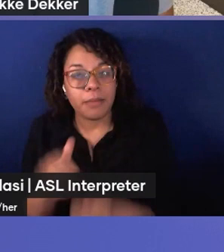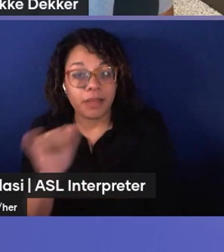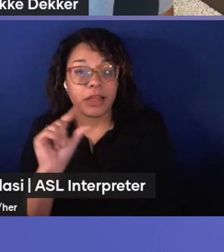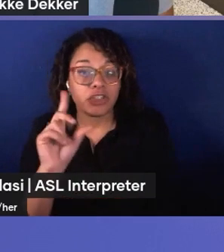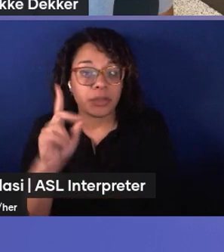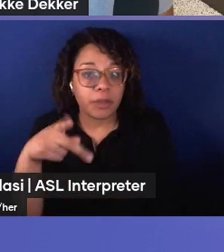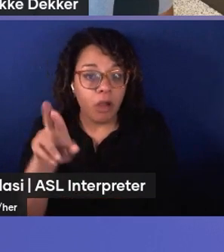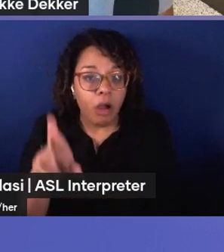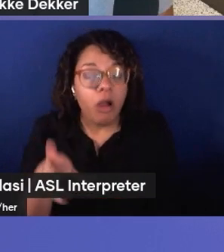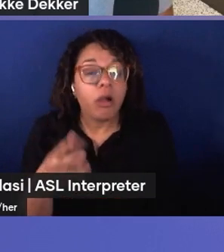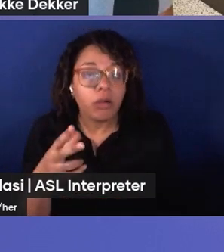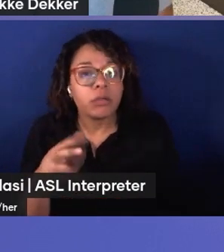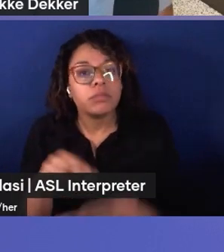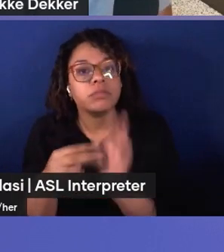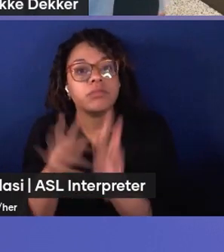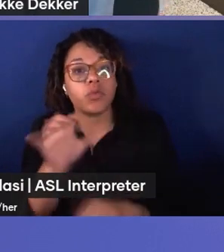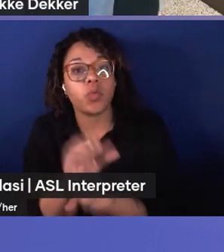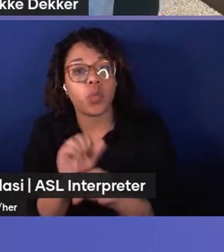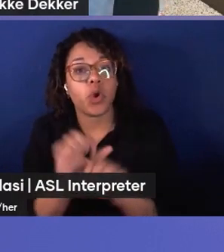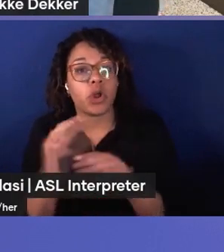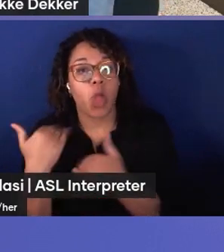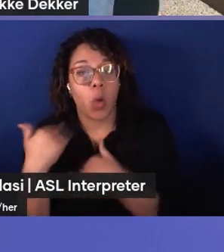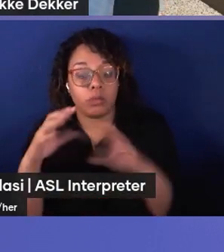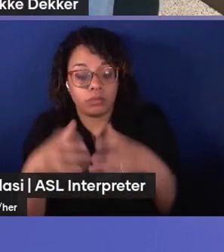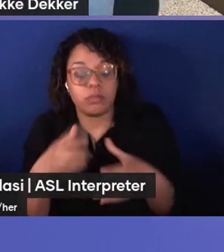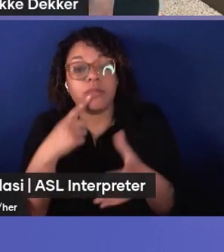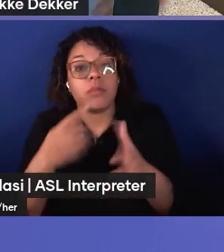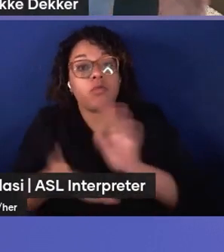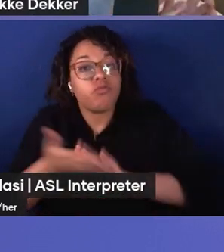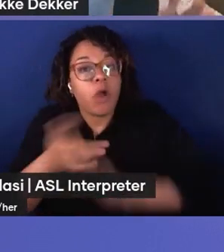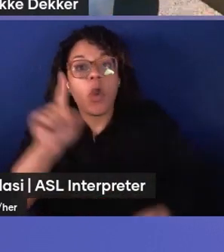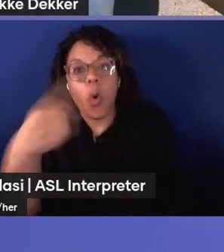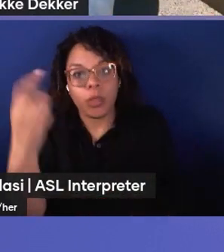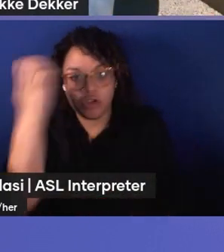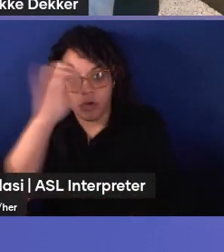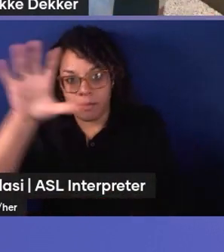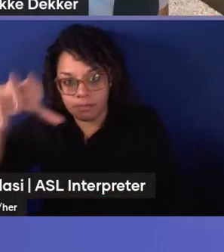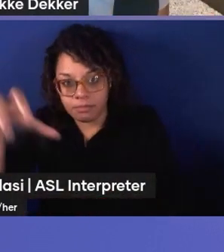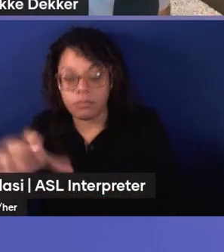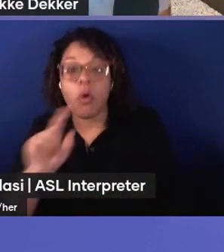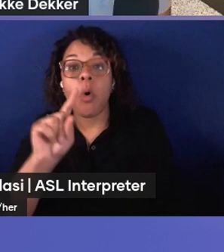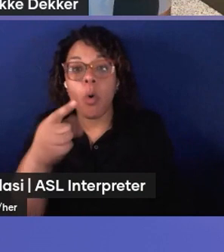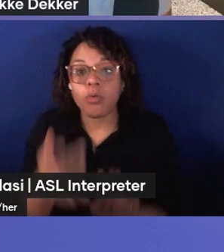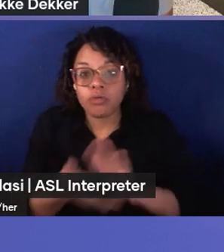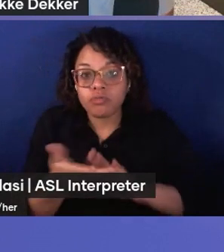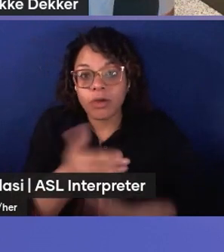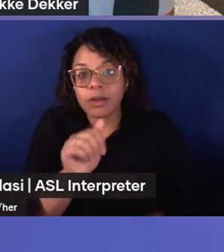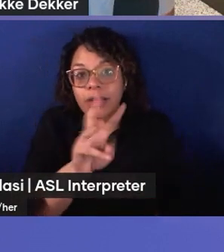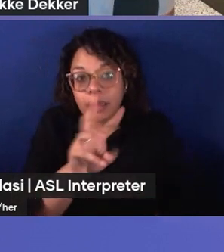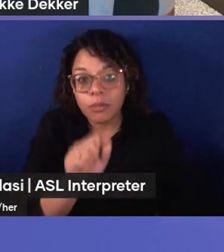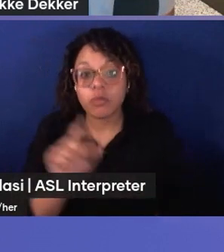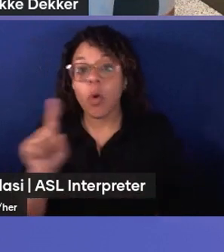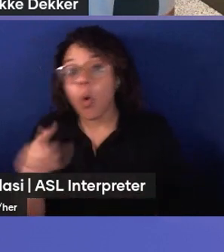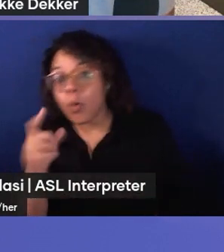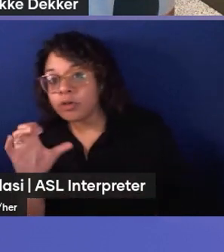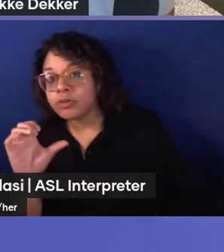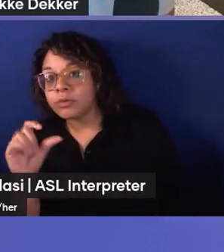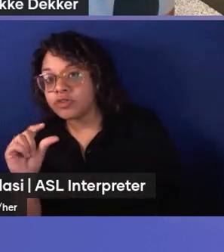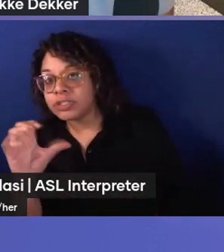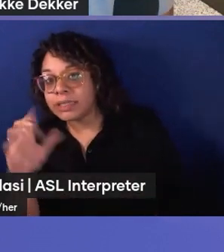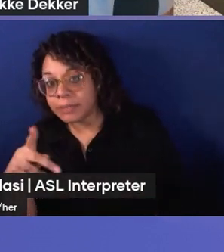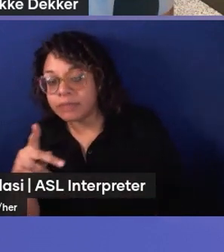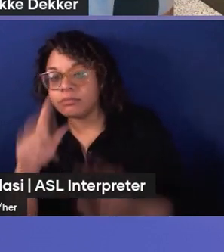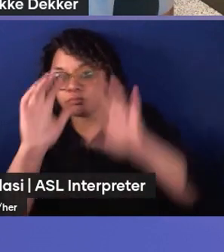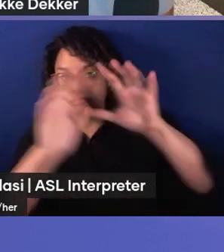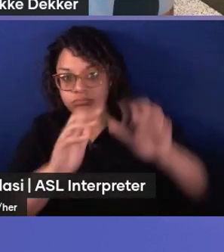GDPR. So you can take your workload and say, this can only run in Europe, or this can only run on AWS or GCP. That is what a lot of people